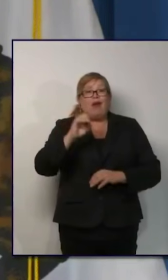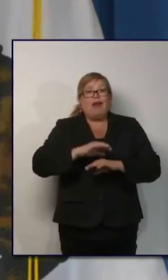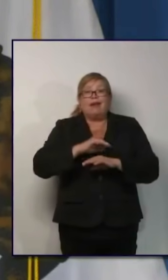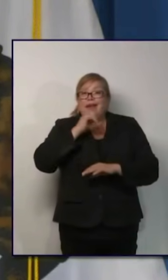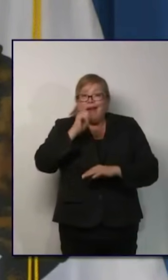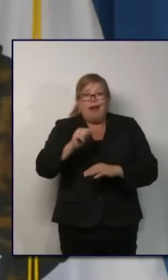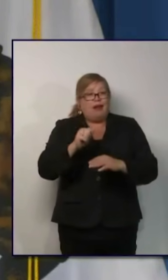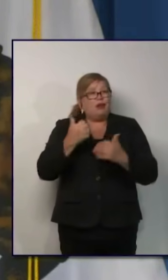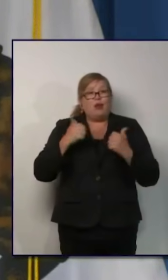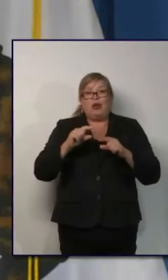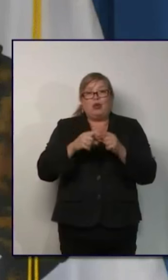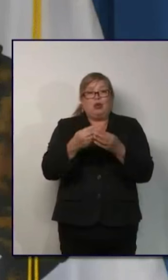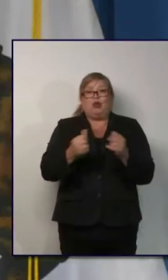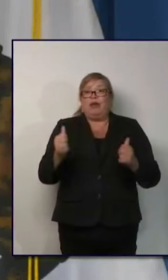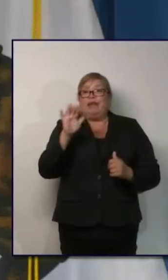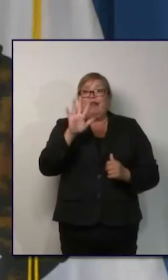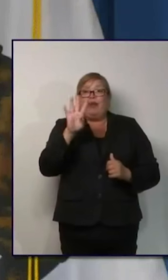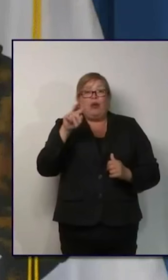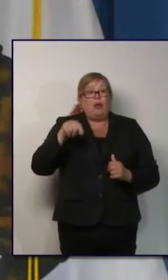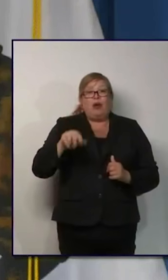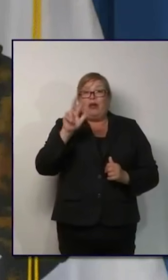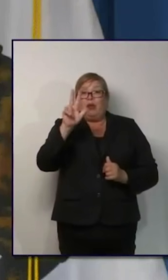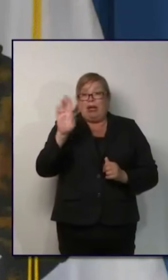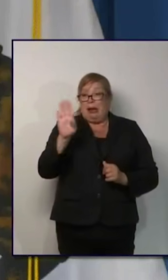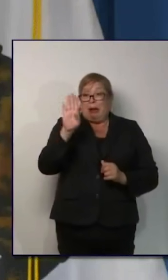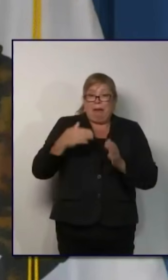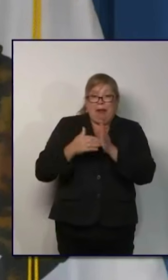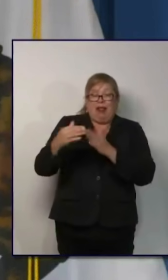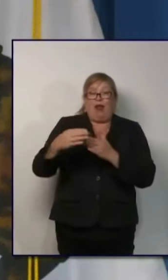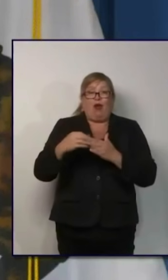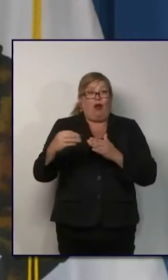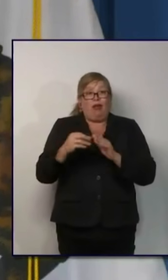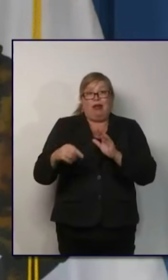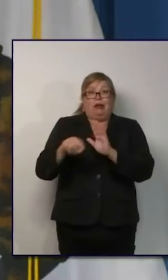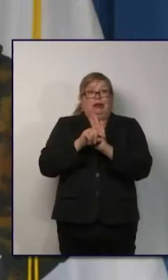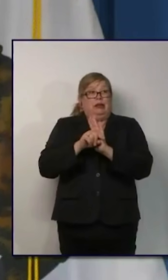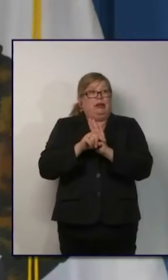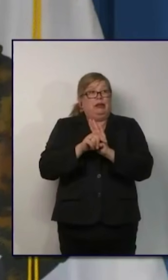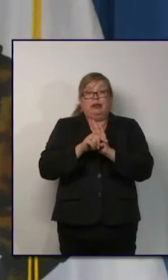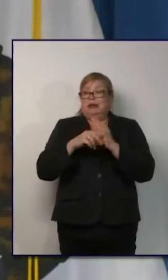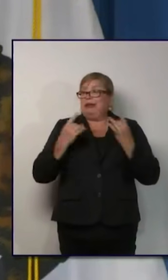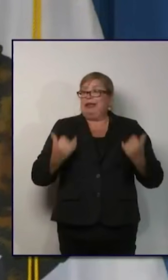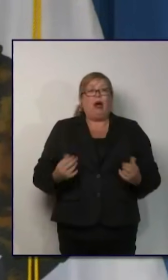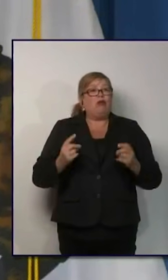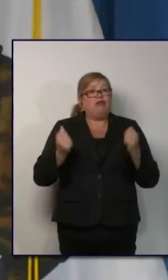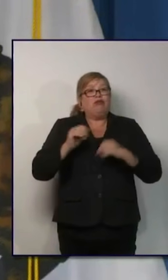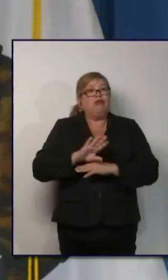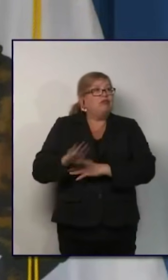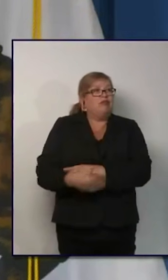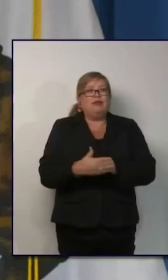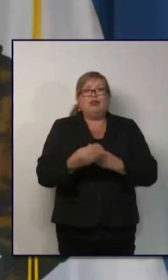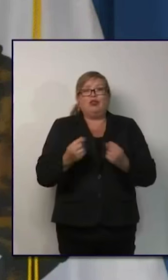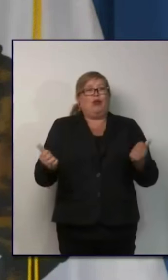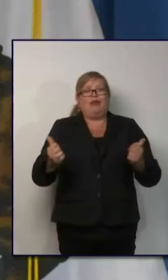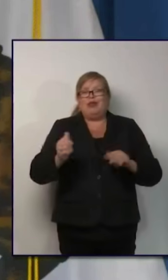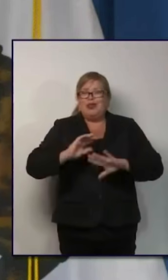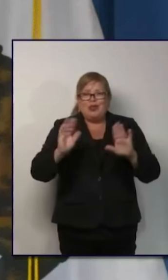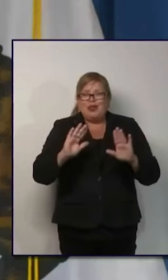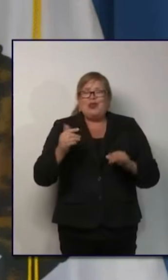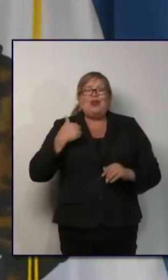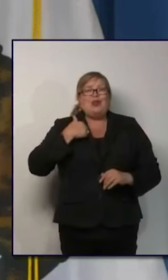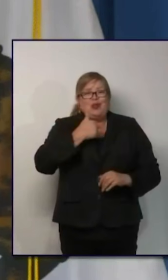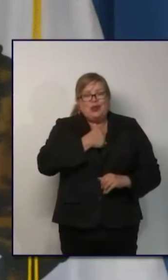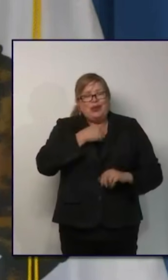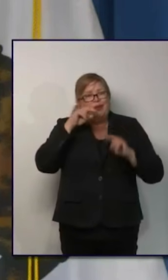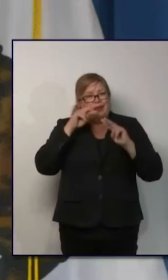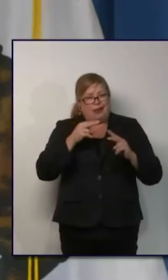to solve a $54.3 billion shortfall overnight. We are looking not only at